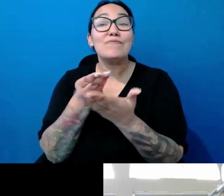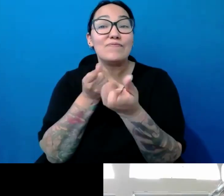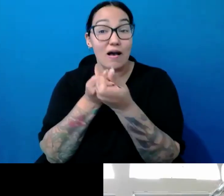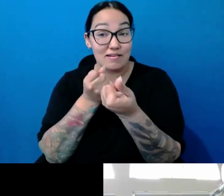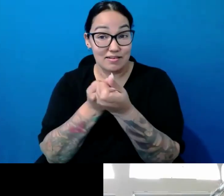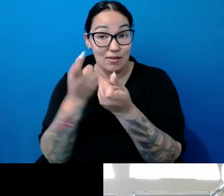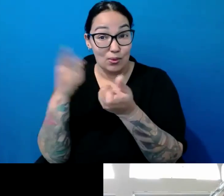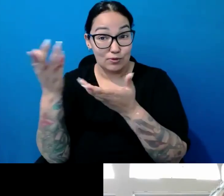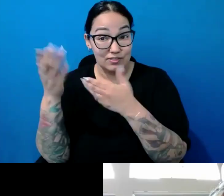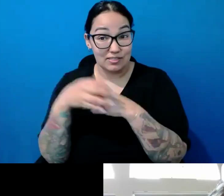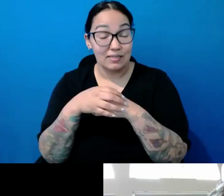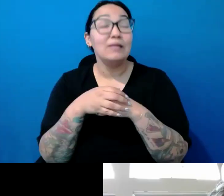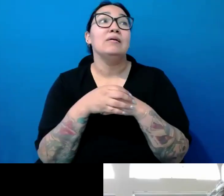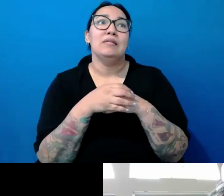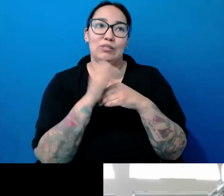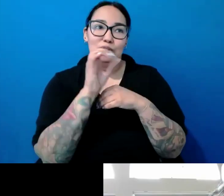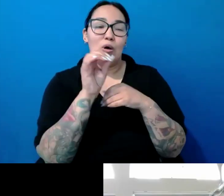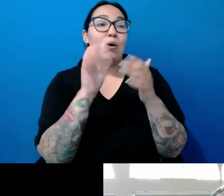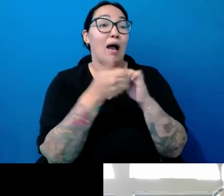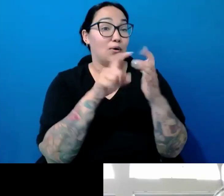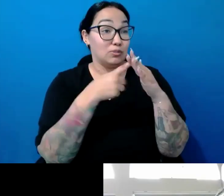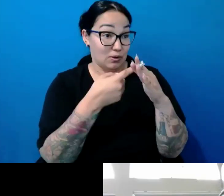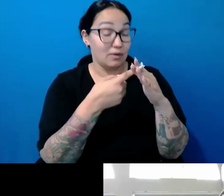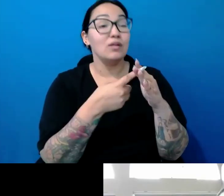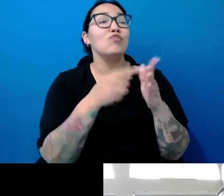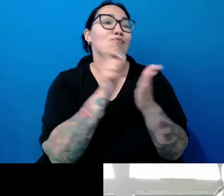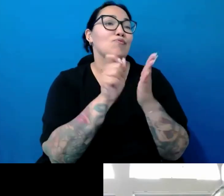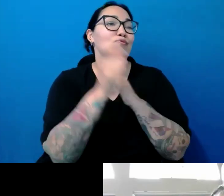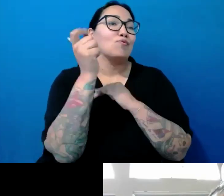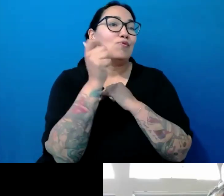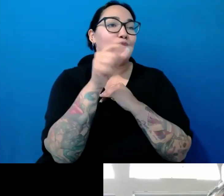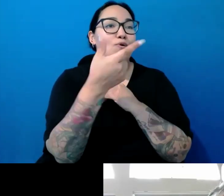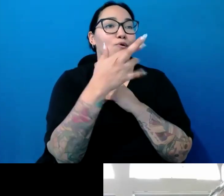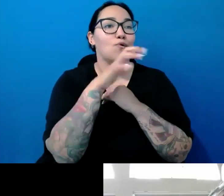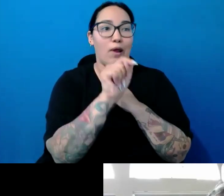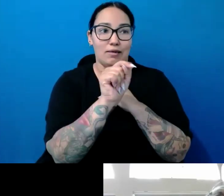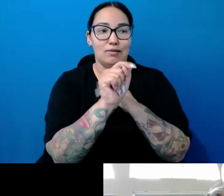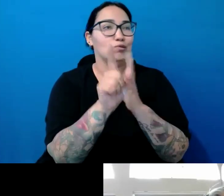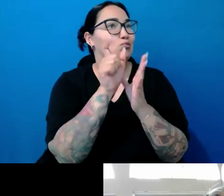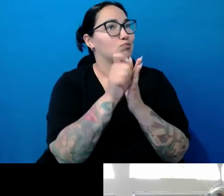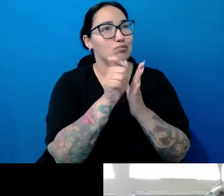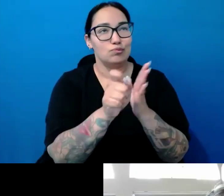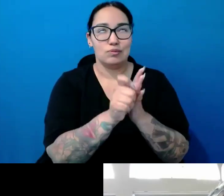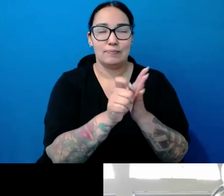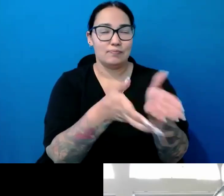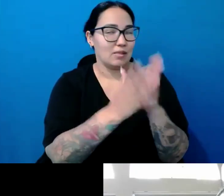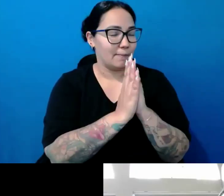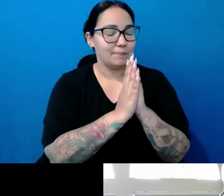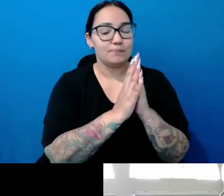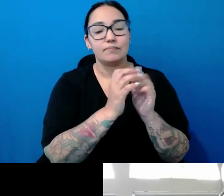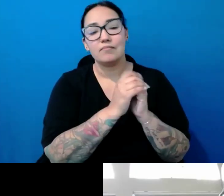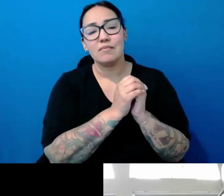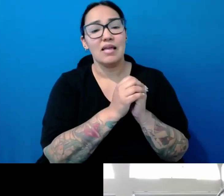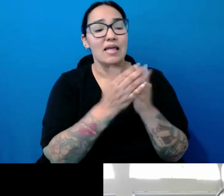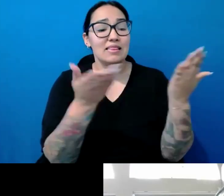so, the way we started was grant writing. Like tons and tons of grant writing. And you will find that for things